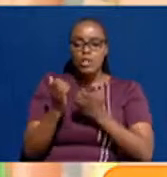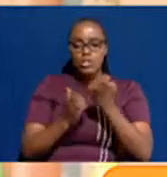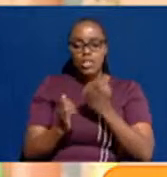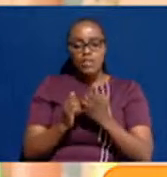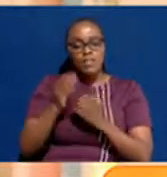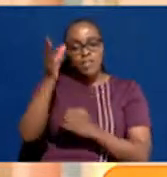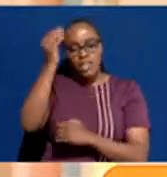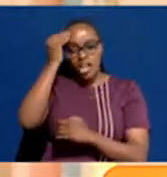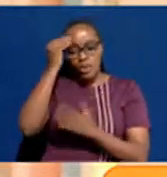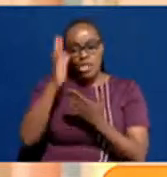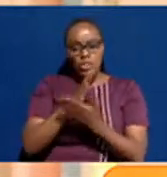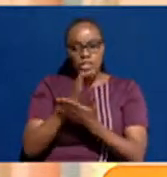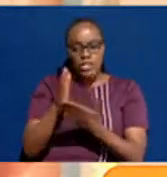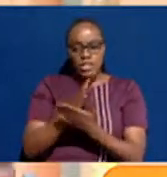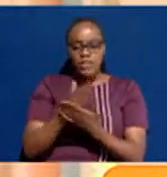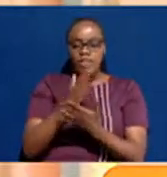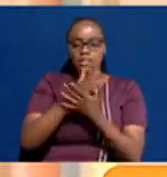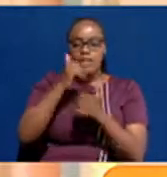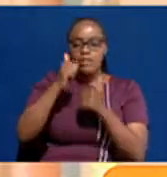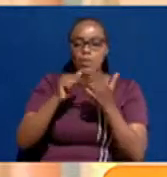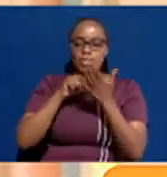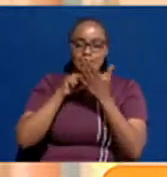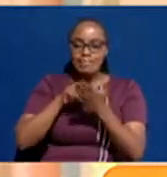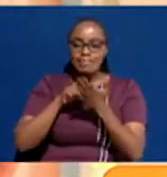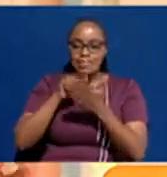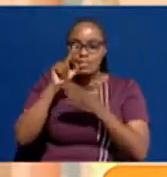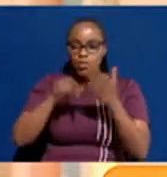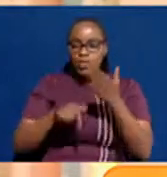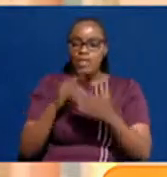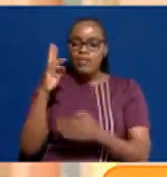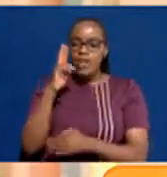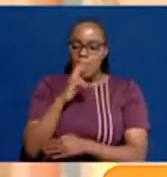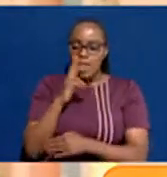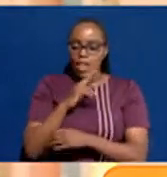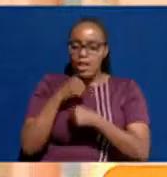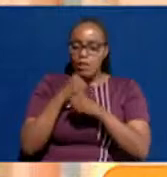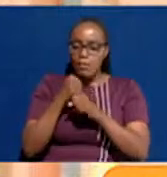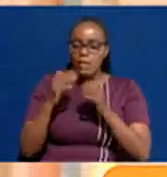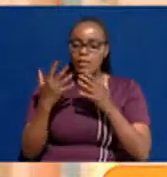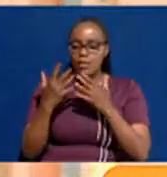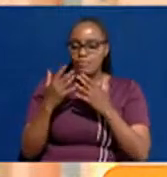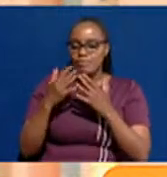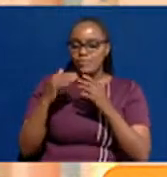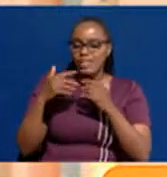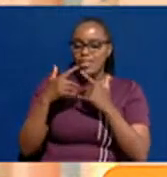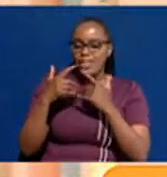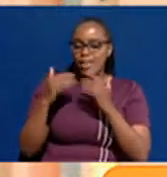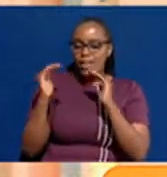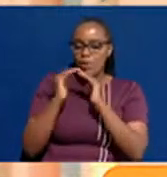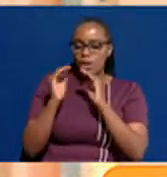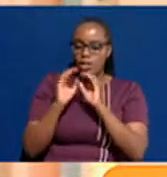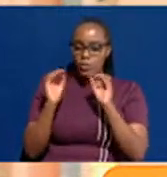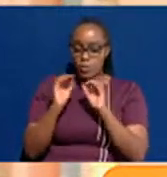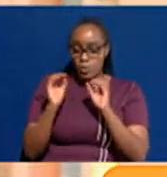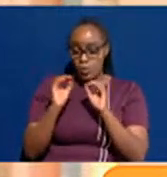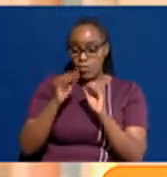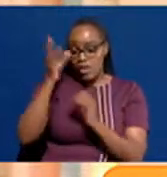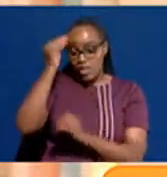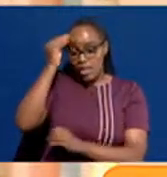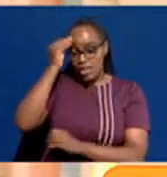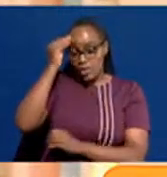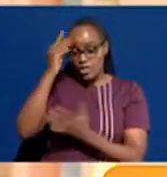in the education sector, something they insist risks widening the inequality gap in the education sector.